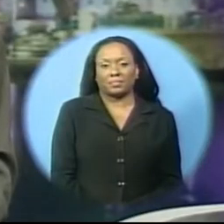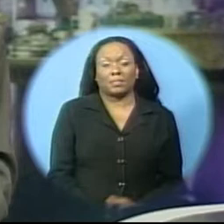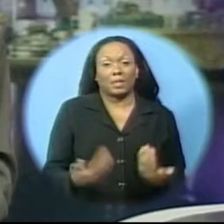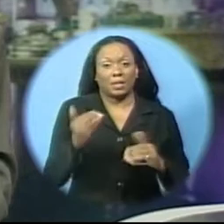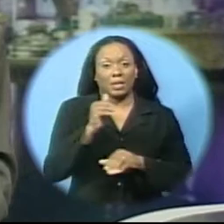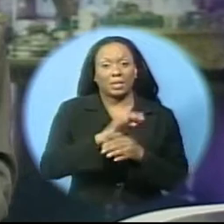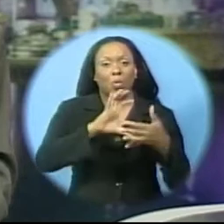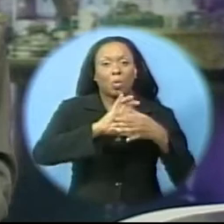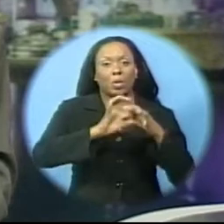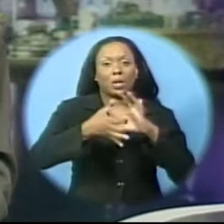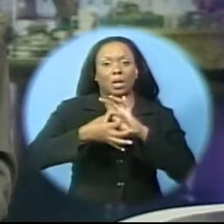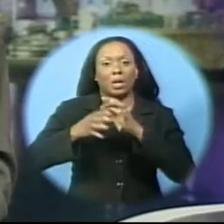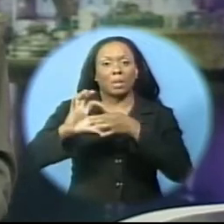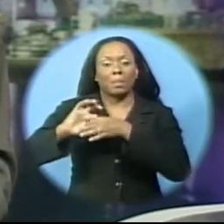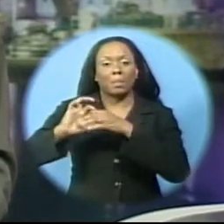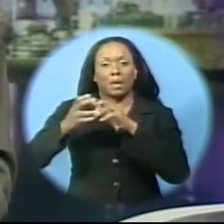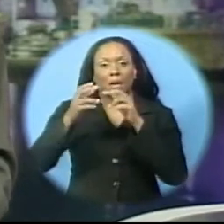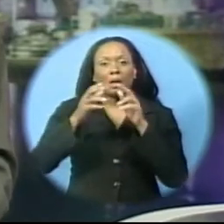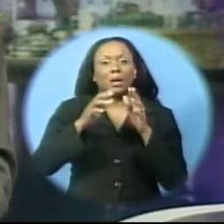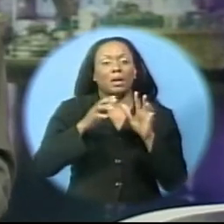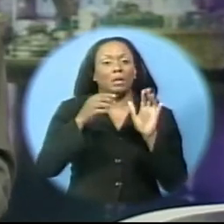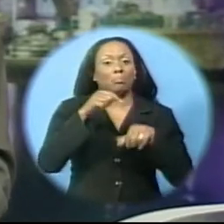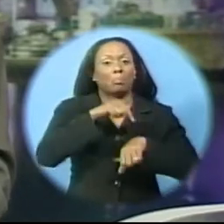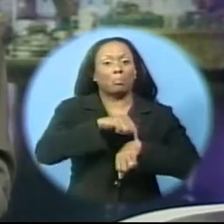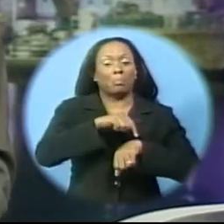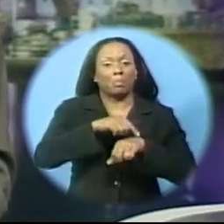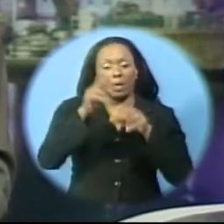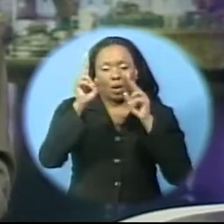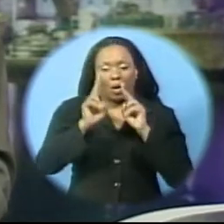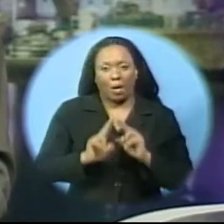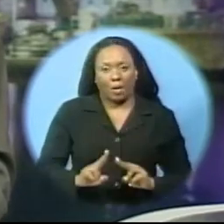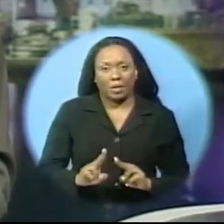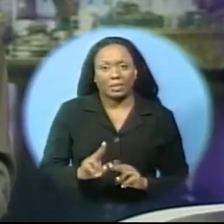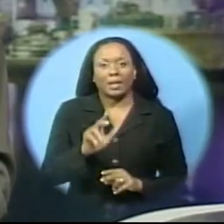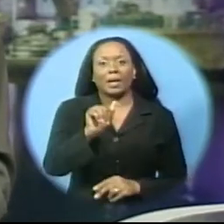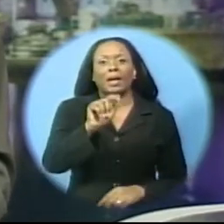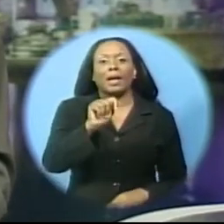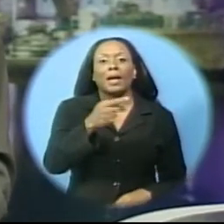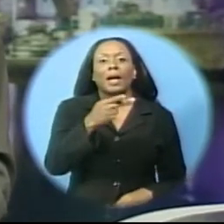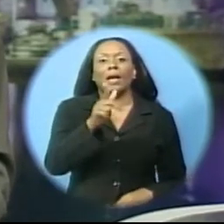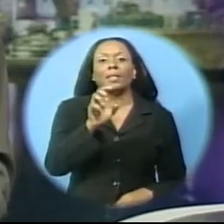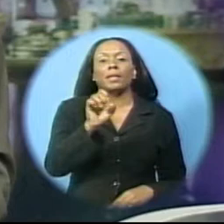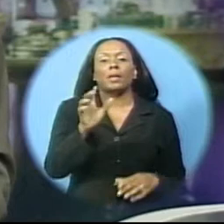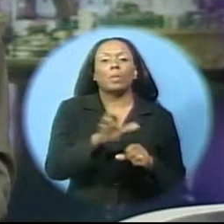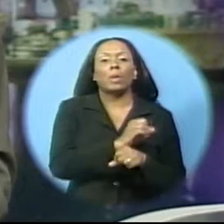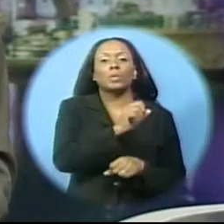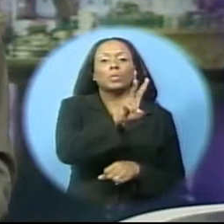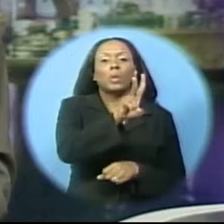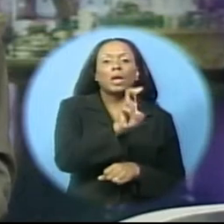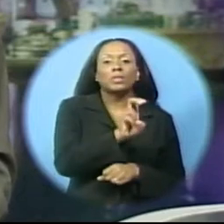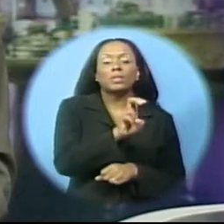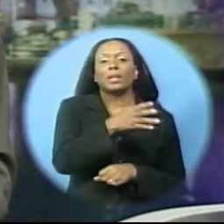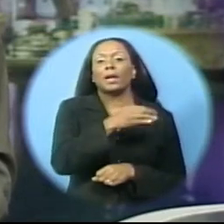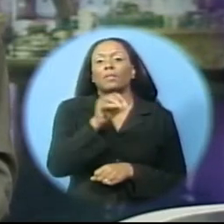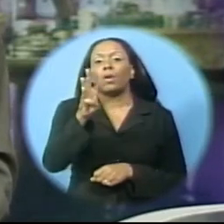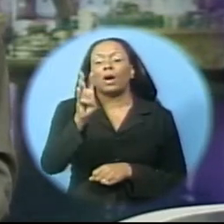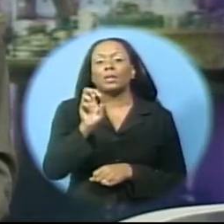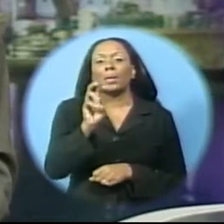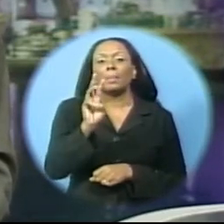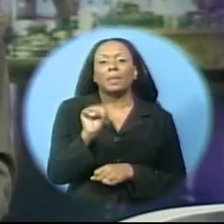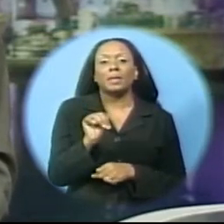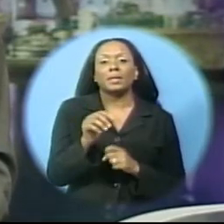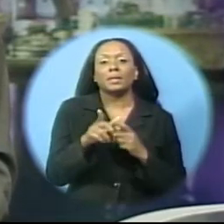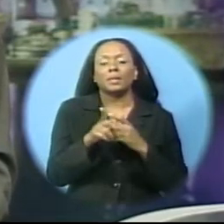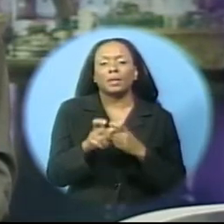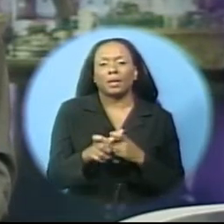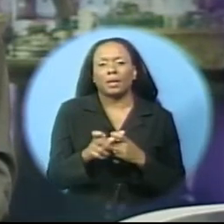Tonight's Olympic moment honors an athlete who did the rare double of winning the 200 and 400 meters, with the